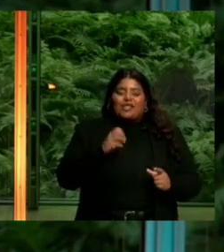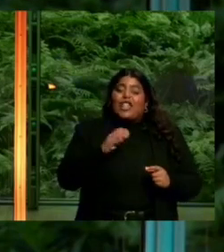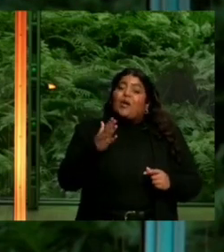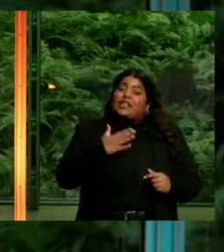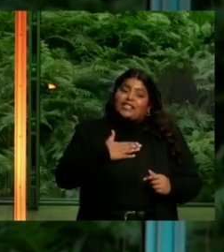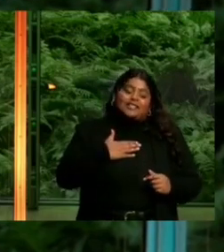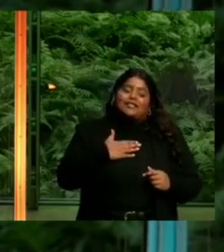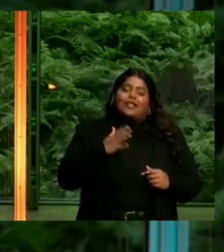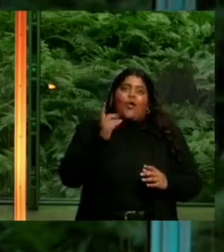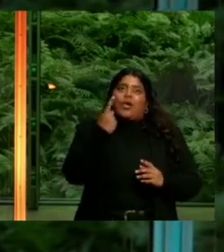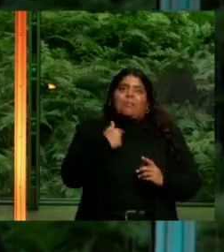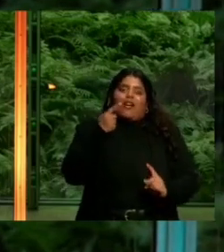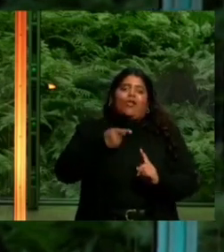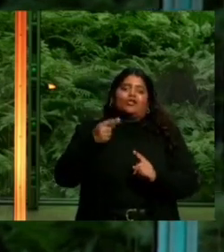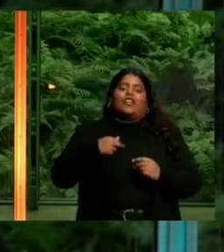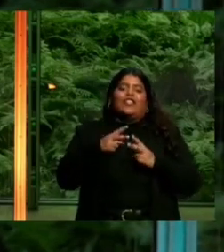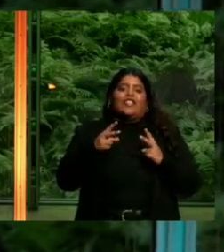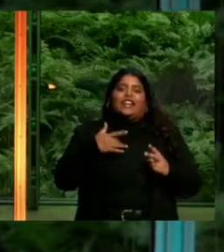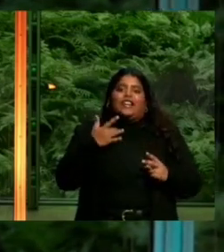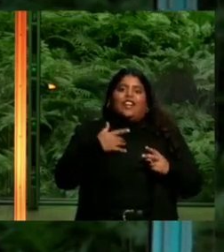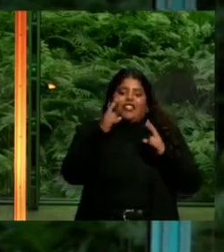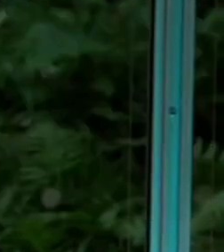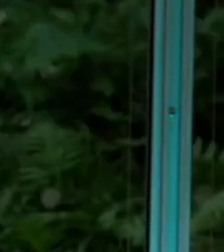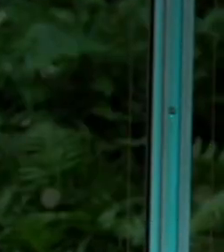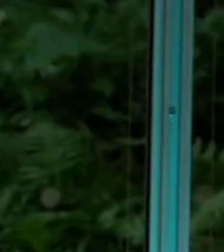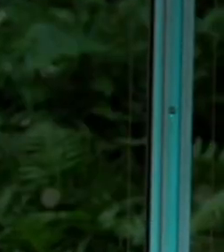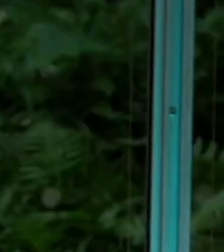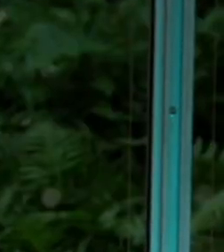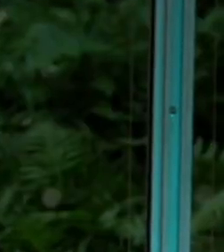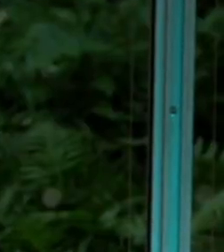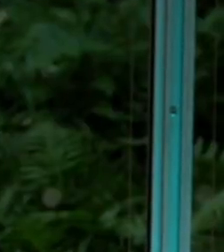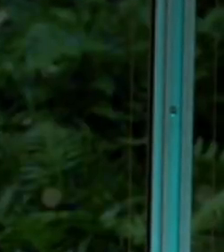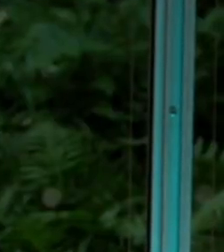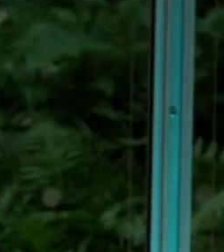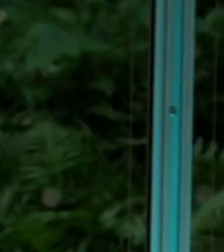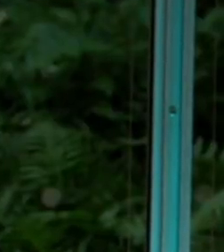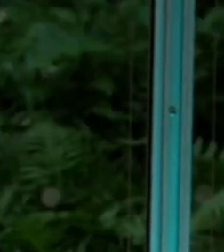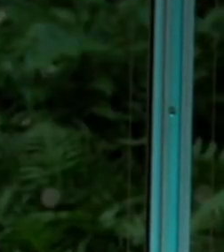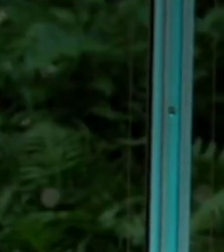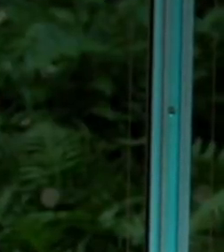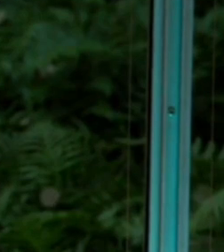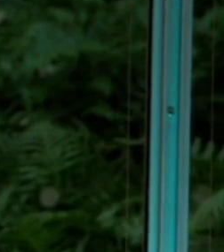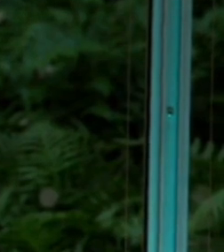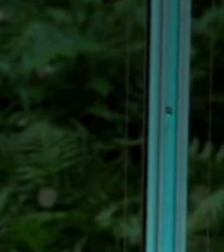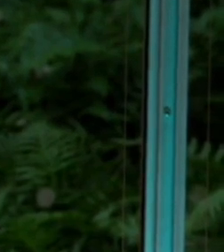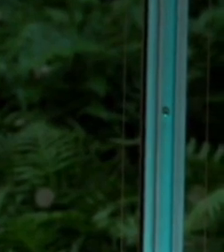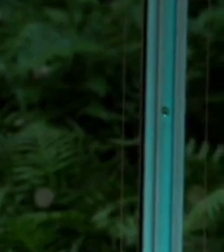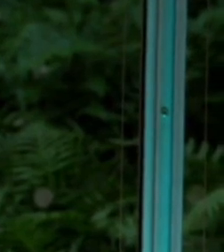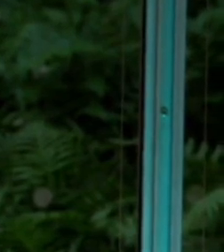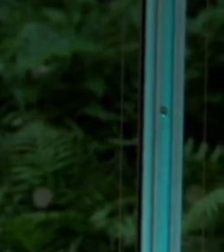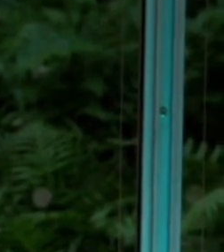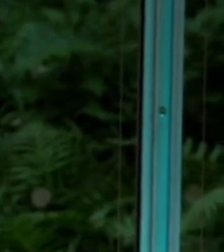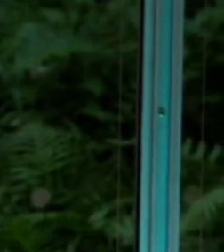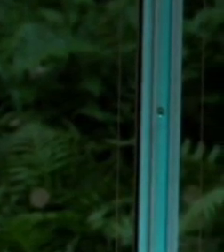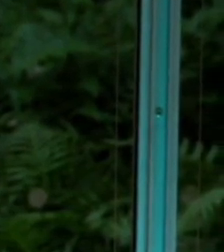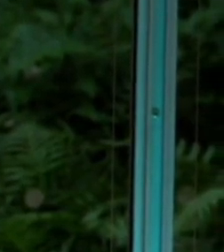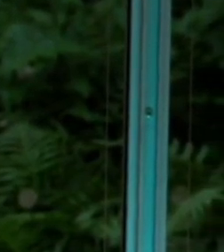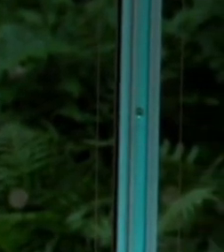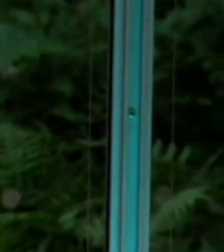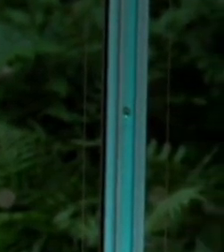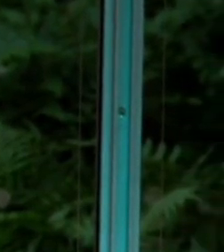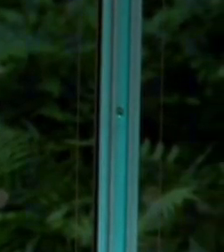to be here with you for everybody in this industry. Very excited to talk about this topic. All right, let's get